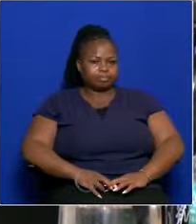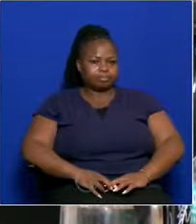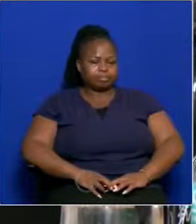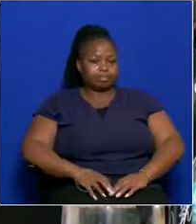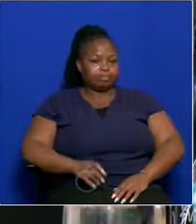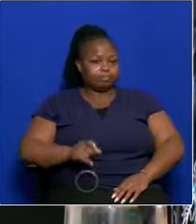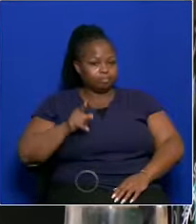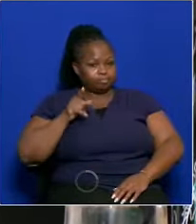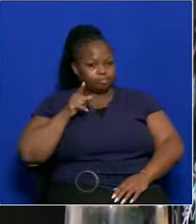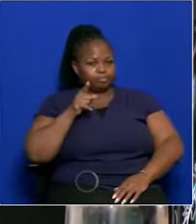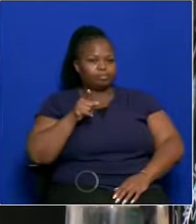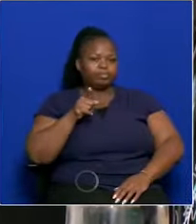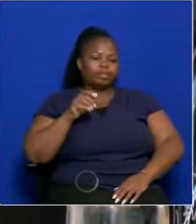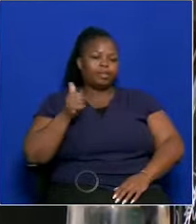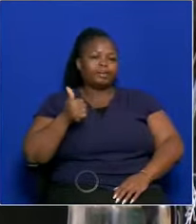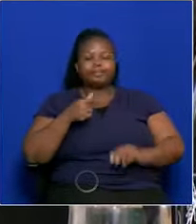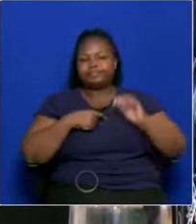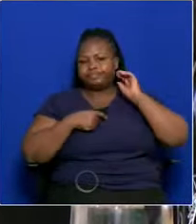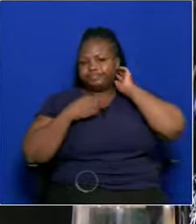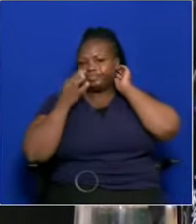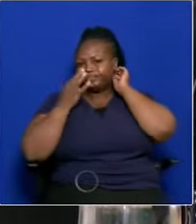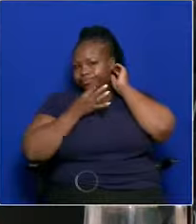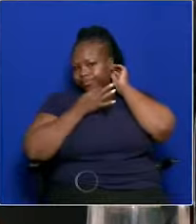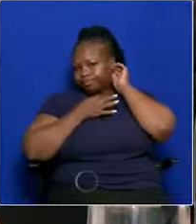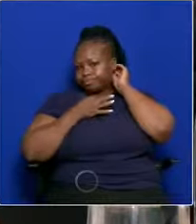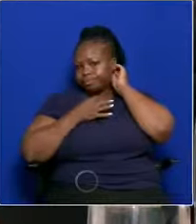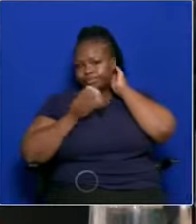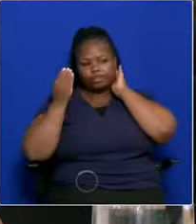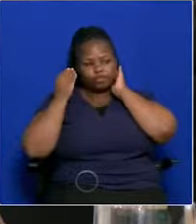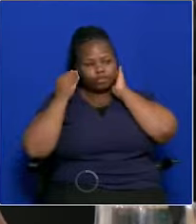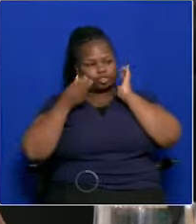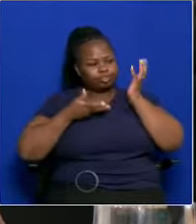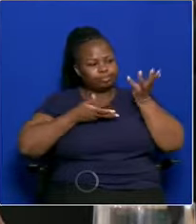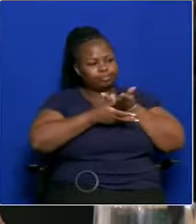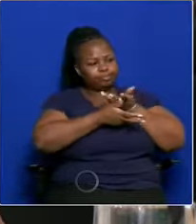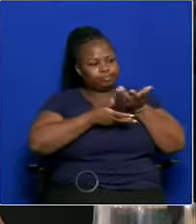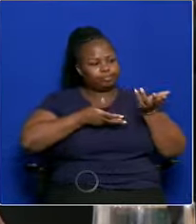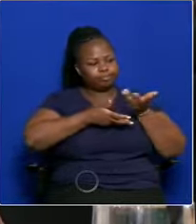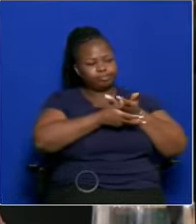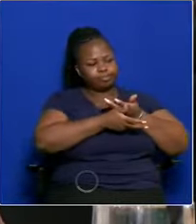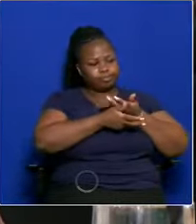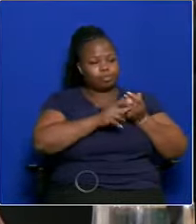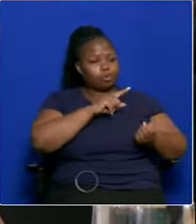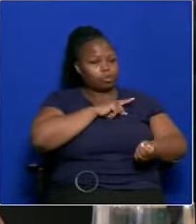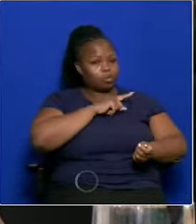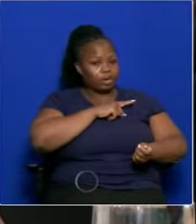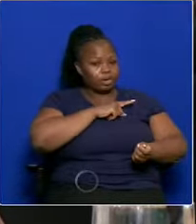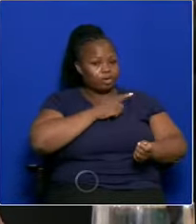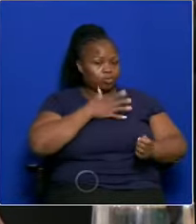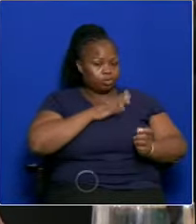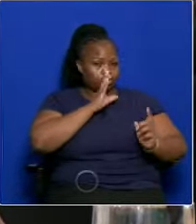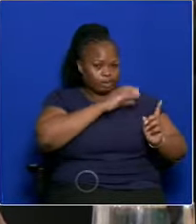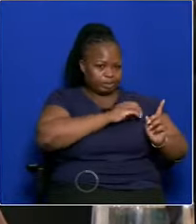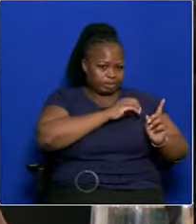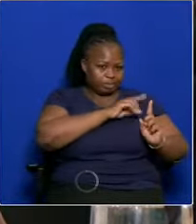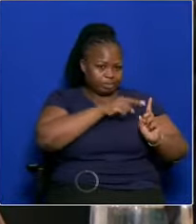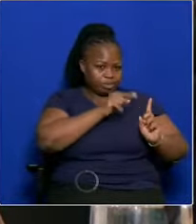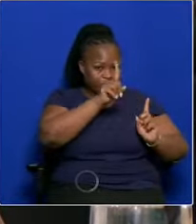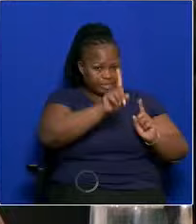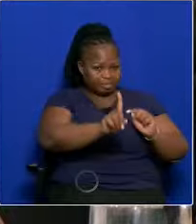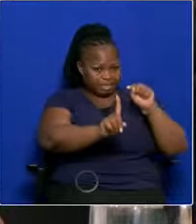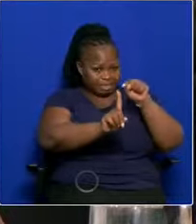You then say you exchanged information for purposes, so that you can ask him about locating this person.